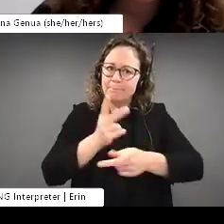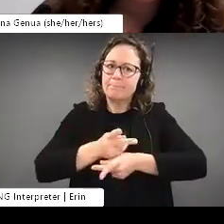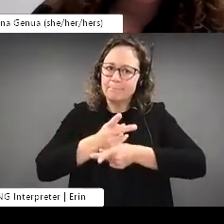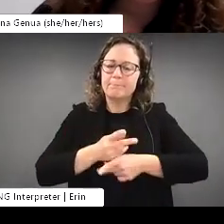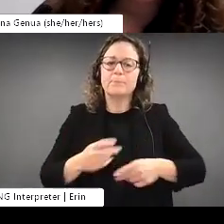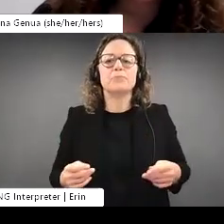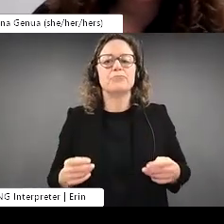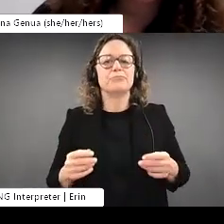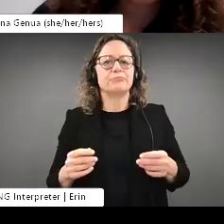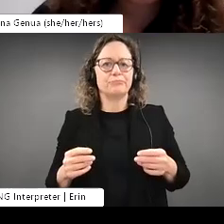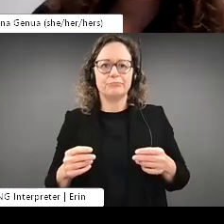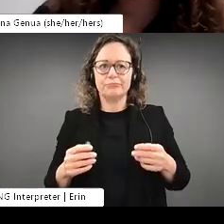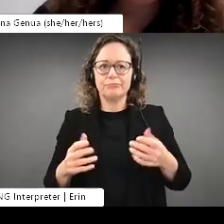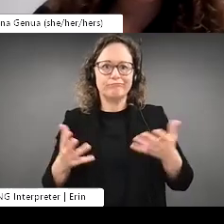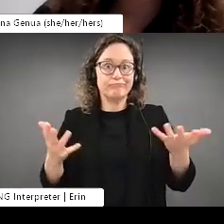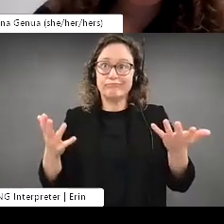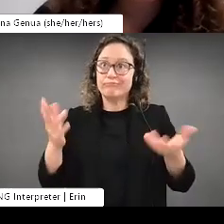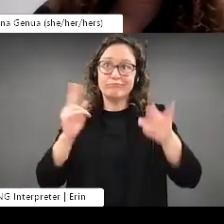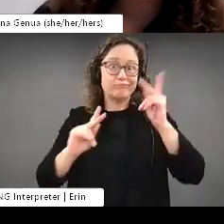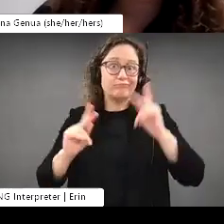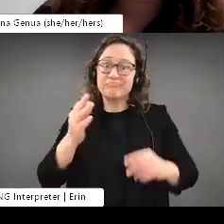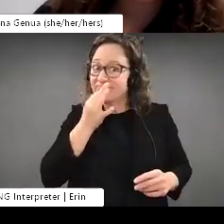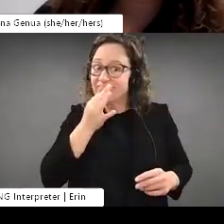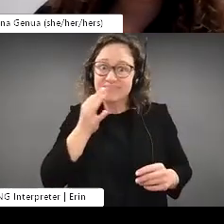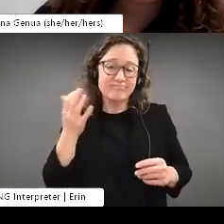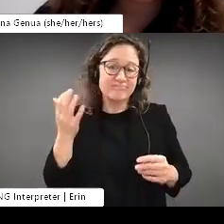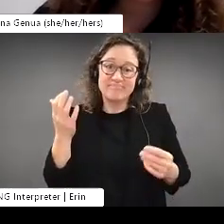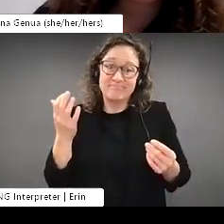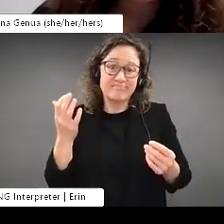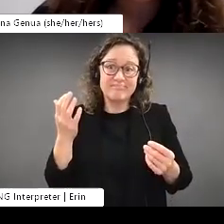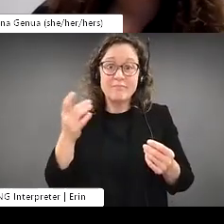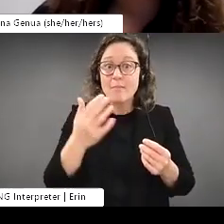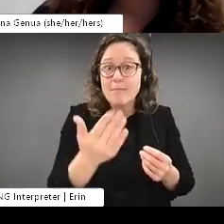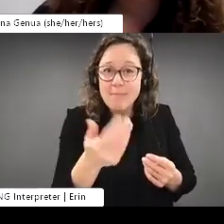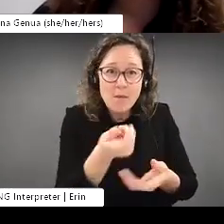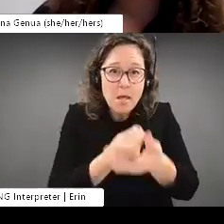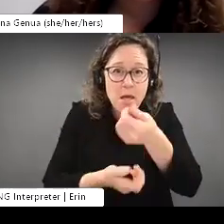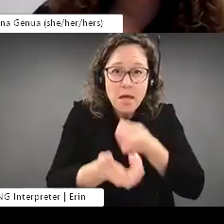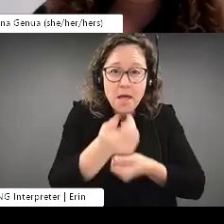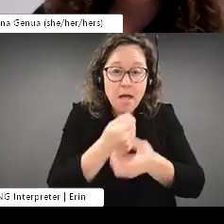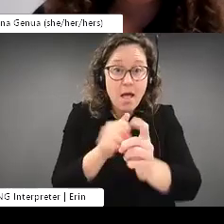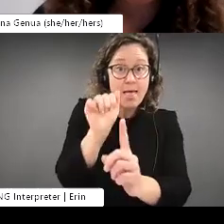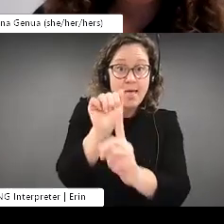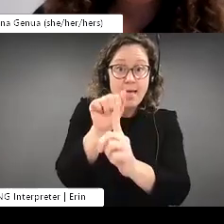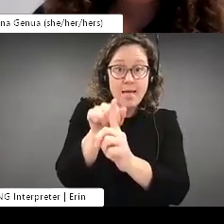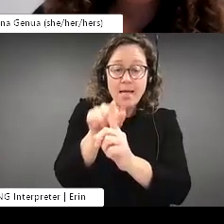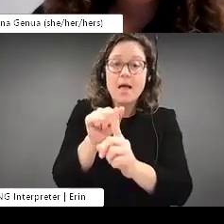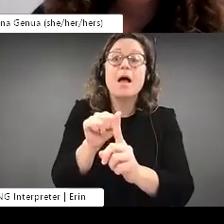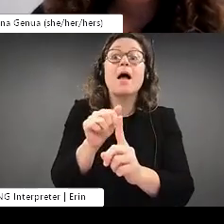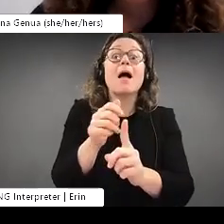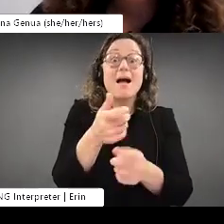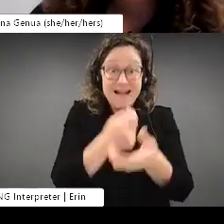easy for, scammers or hackers to get into your accounts, if they have the right information.